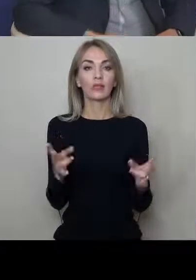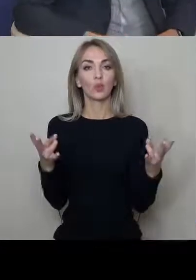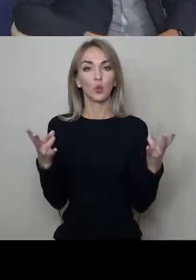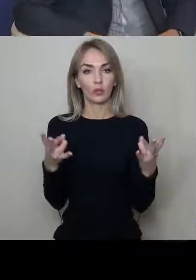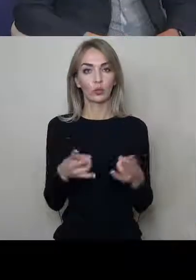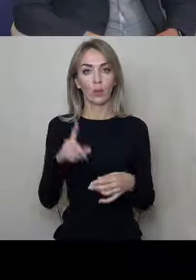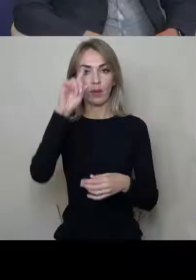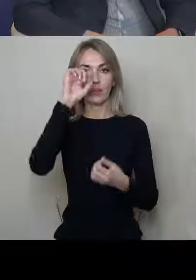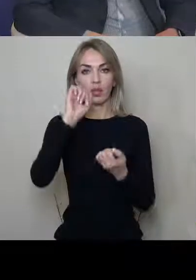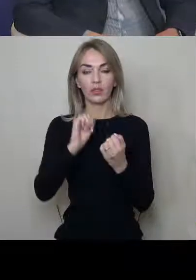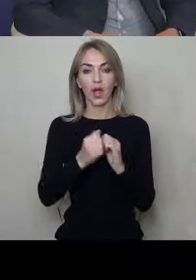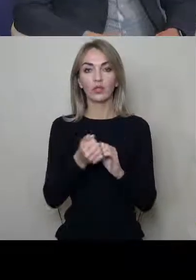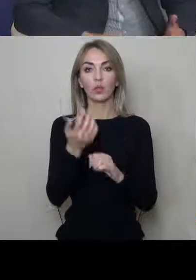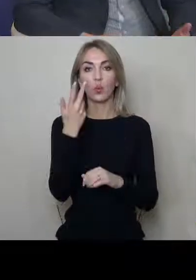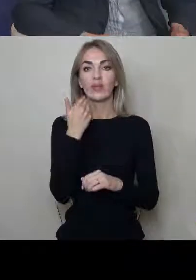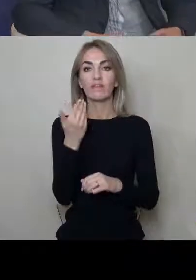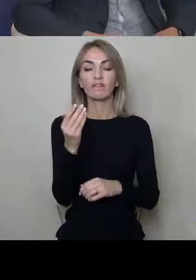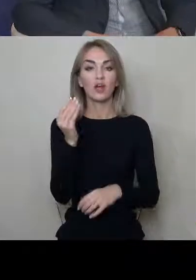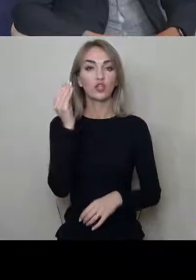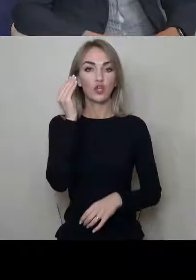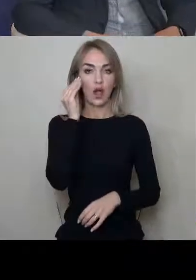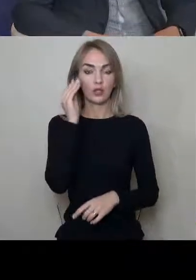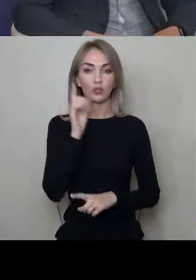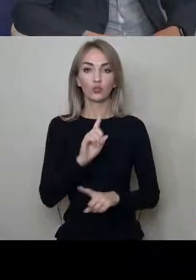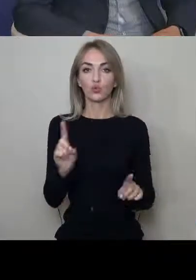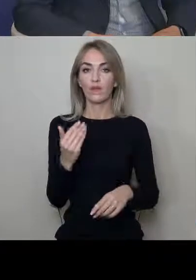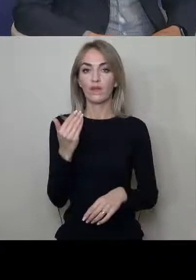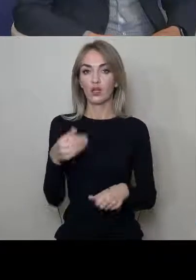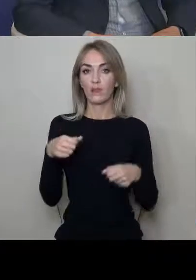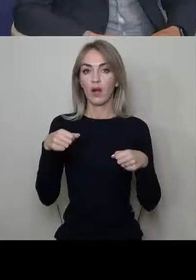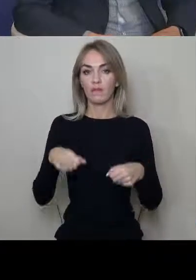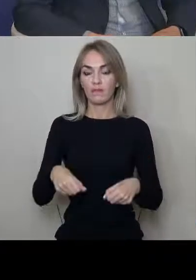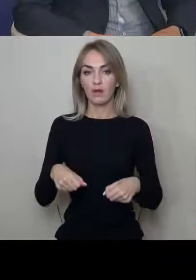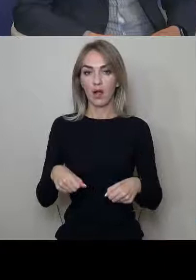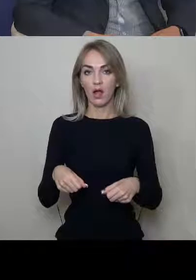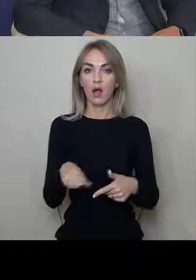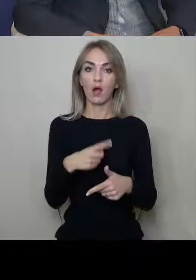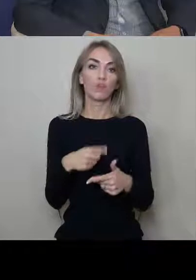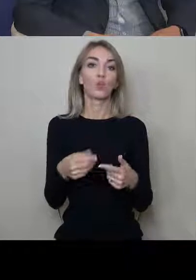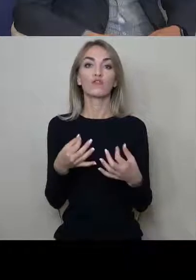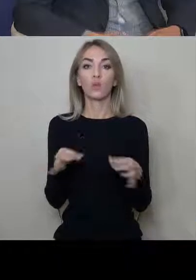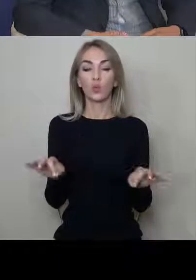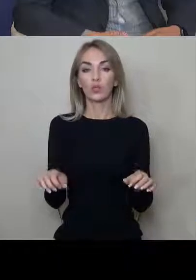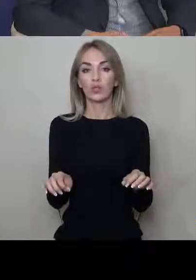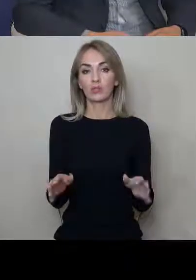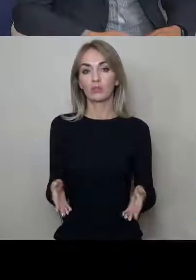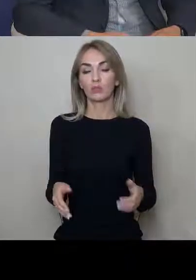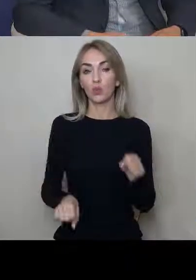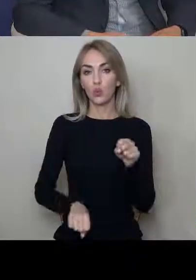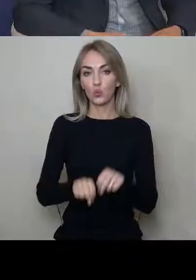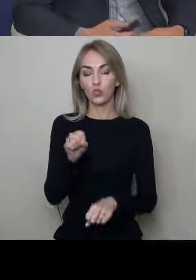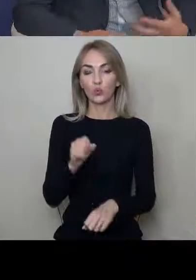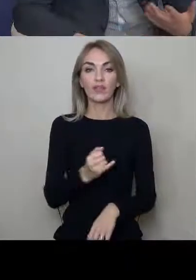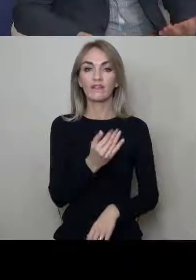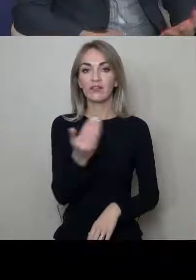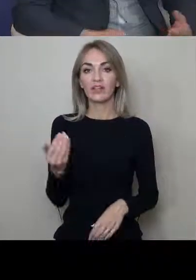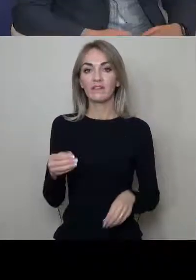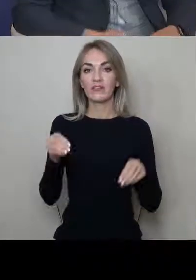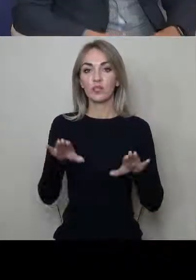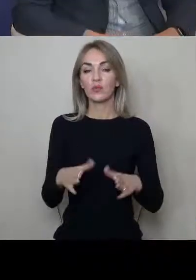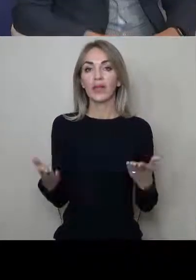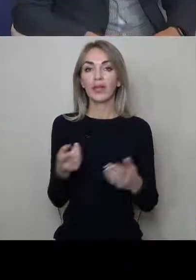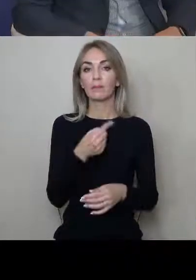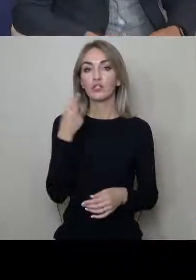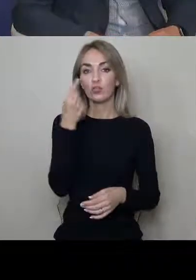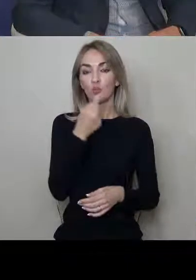procedures, what are the things to be remembered if you believe that your rights and freedoms are violated and